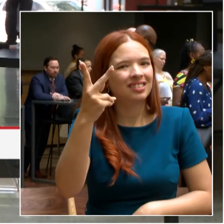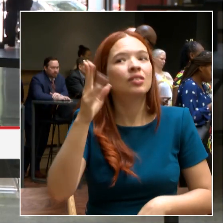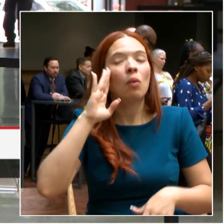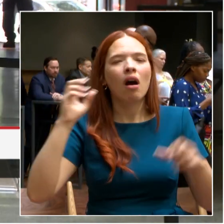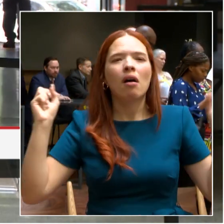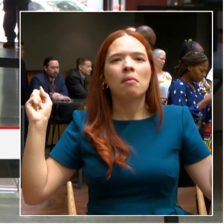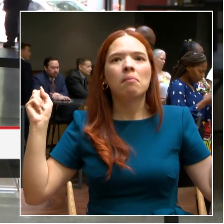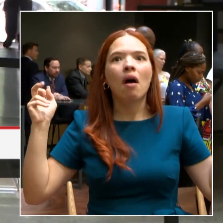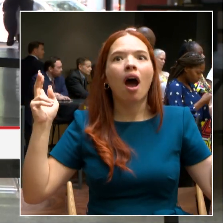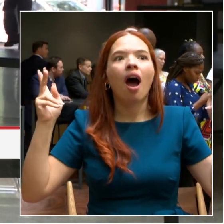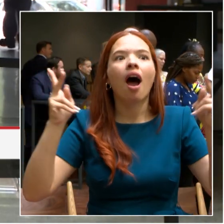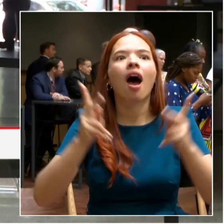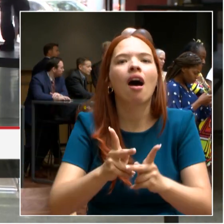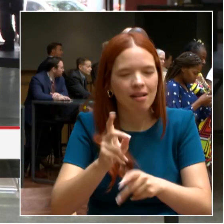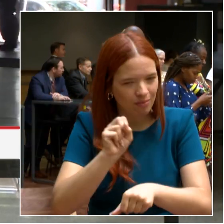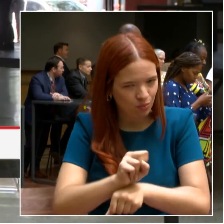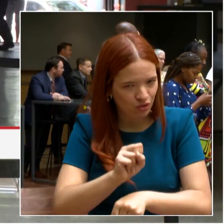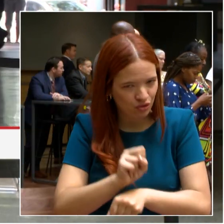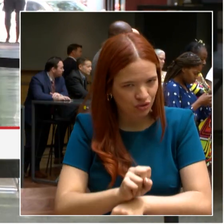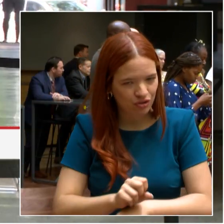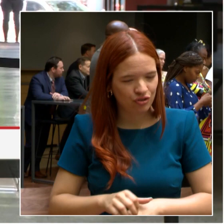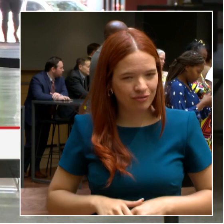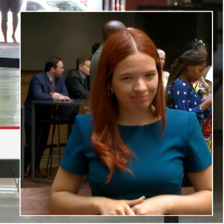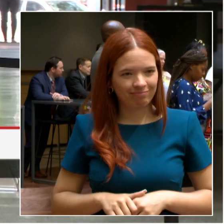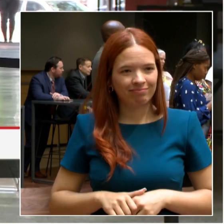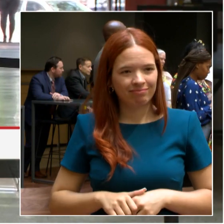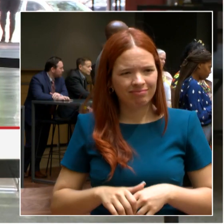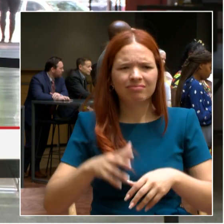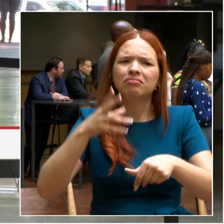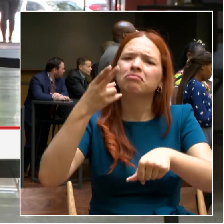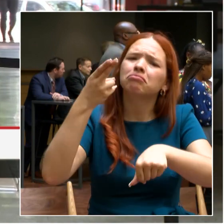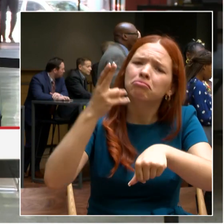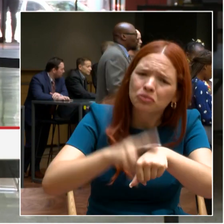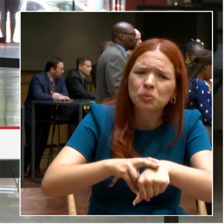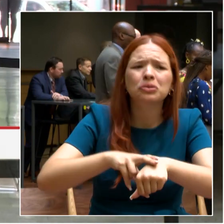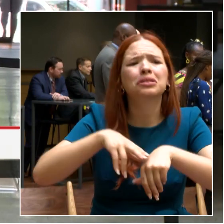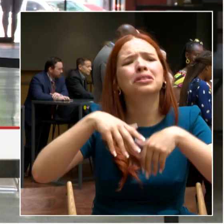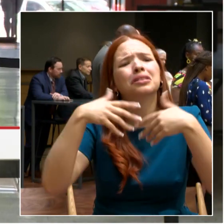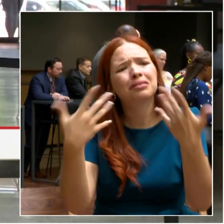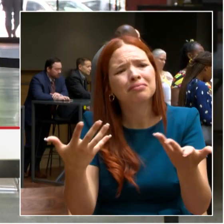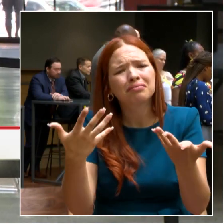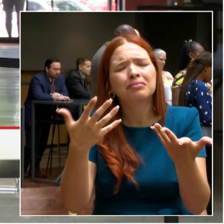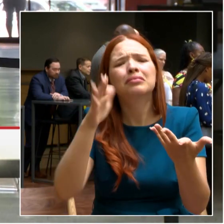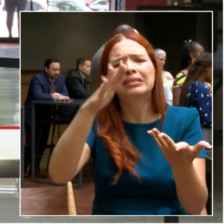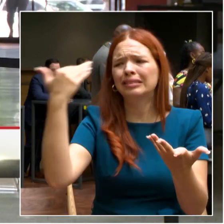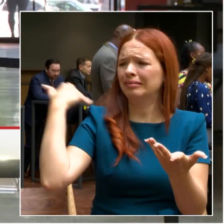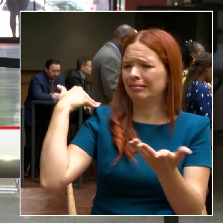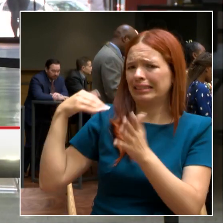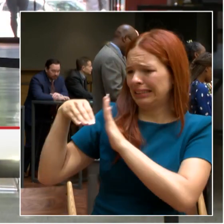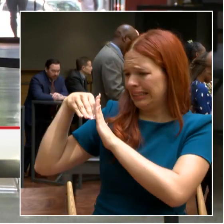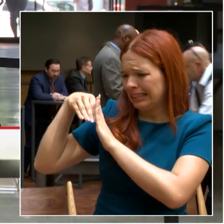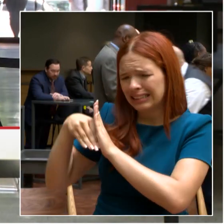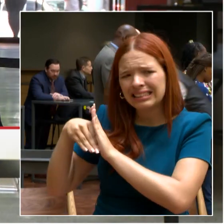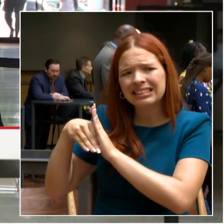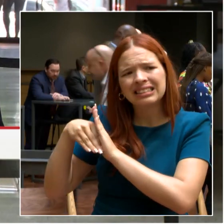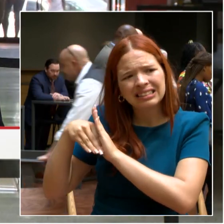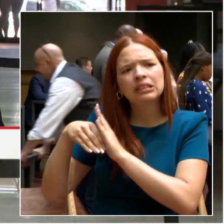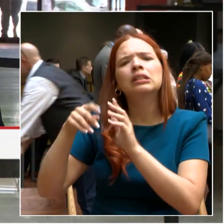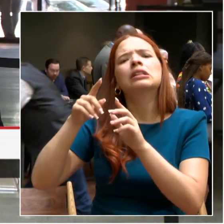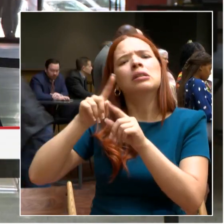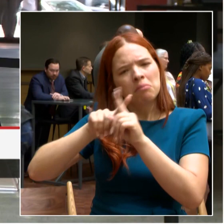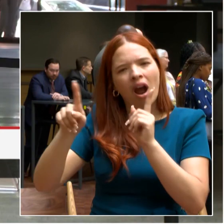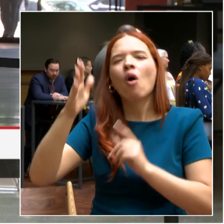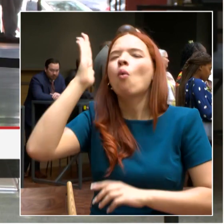work. Of course, that has an economic impact on the downtown core. It has an economic impact all the places we have a high concentration of